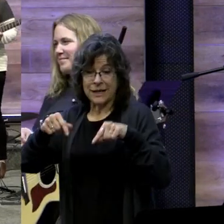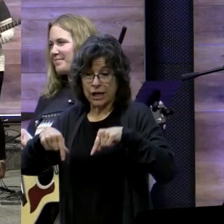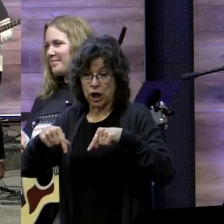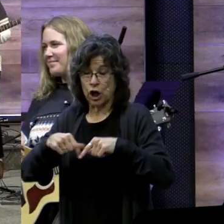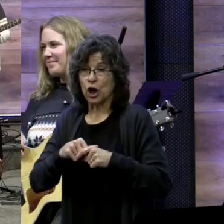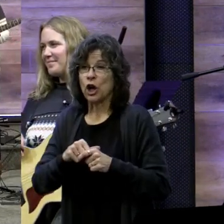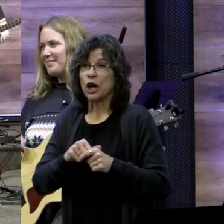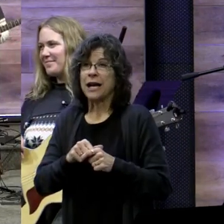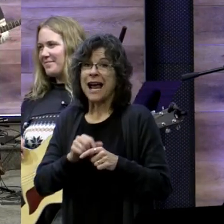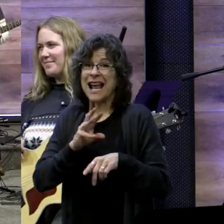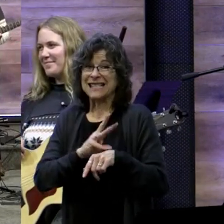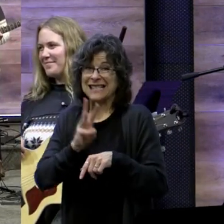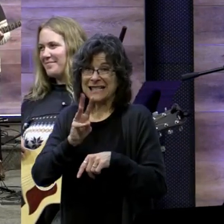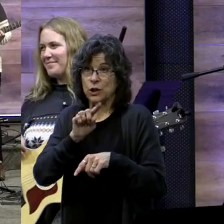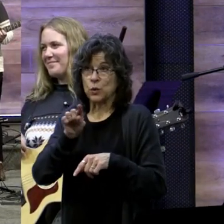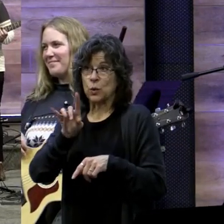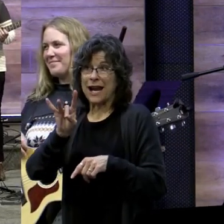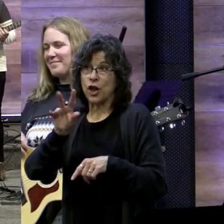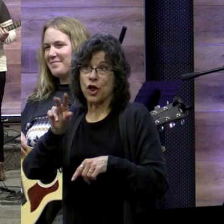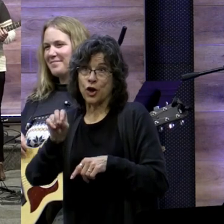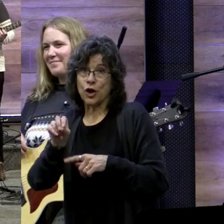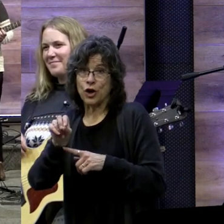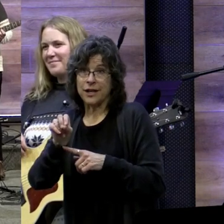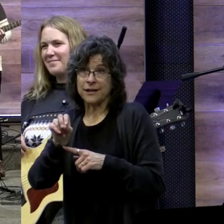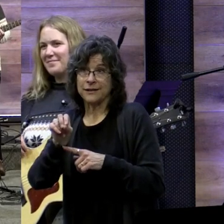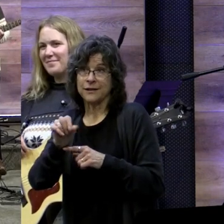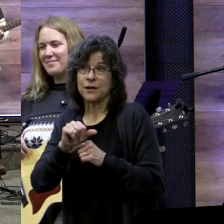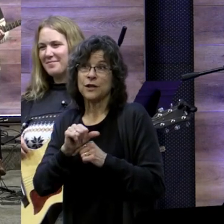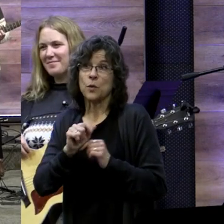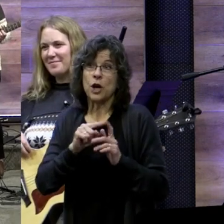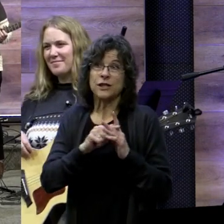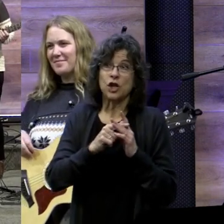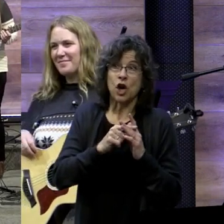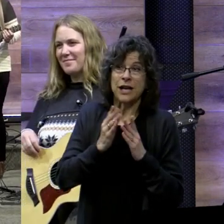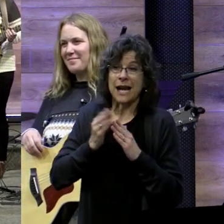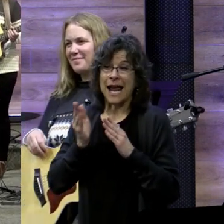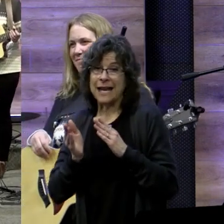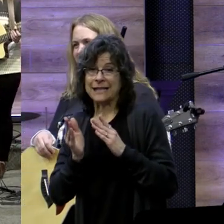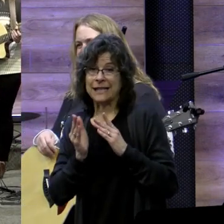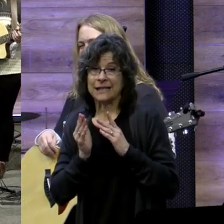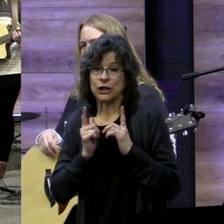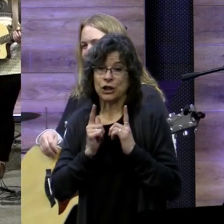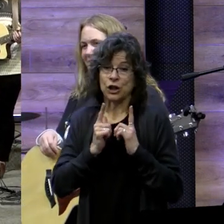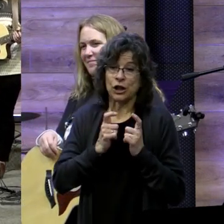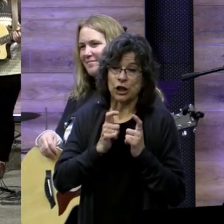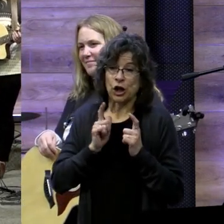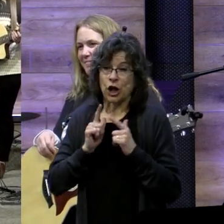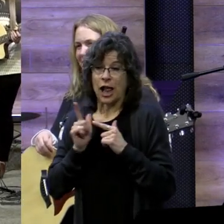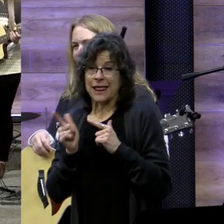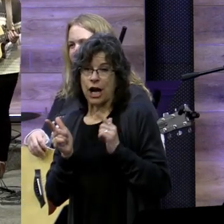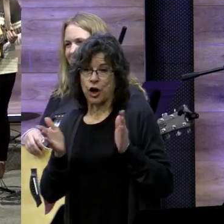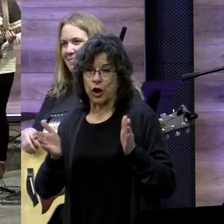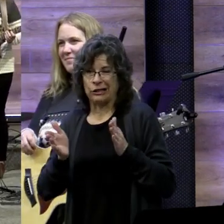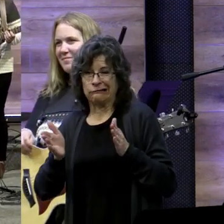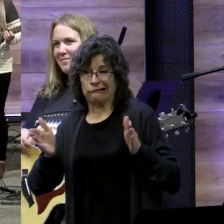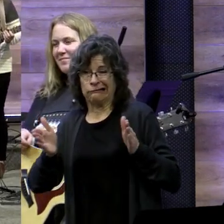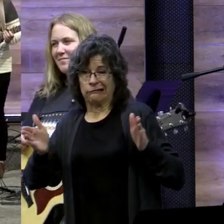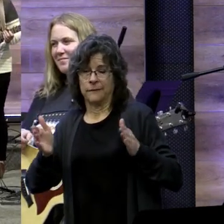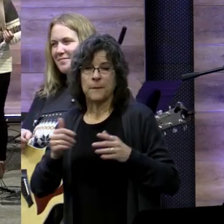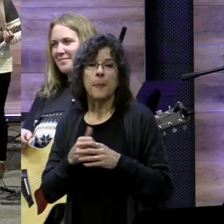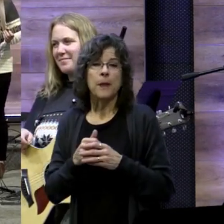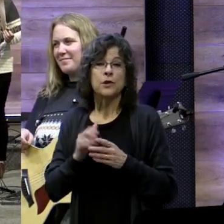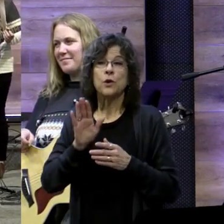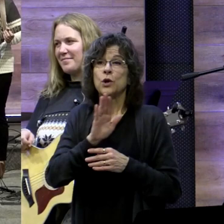time, 6 to 8:30. So we're starting and ending a little earlier, a little bit later with that. So youth group students, you can